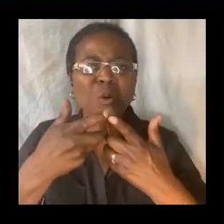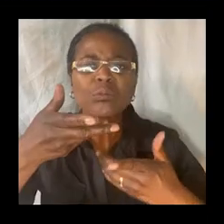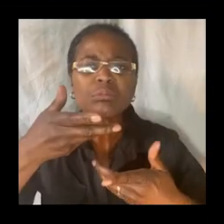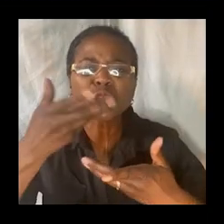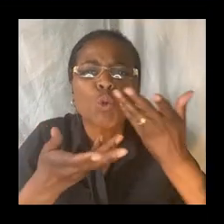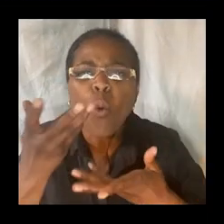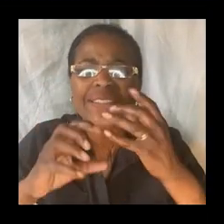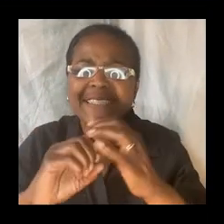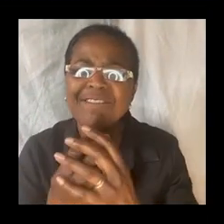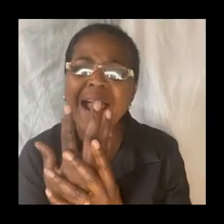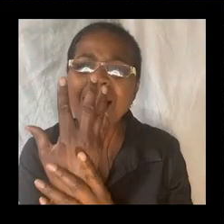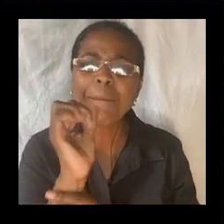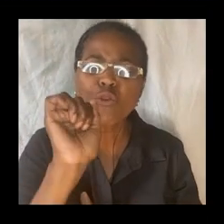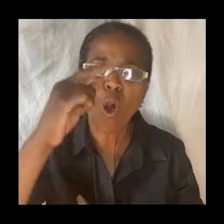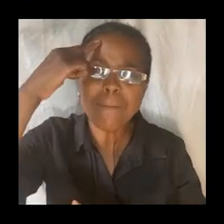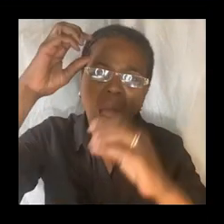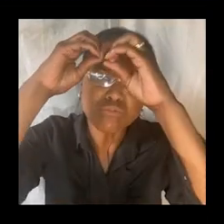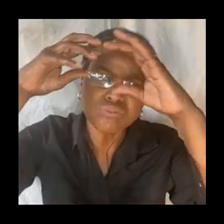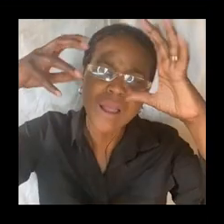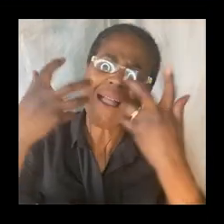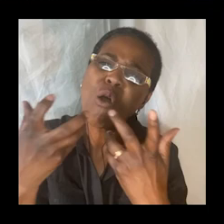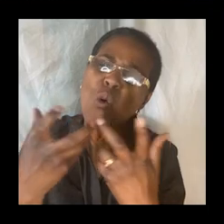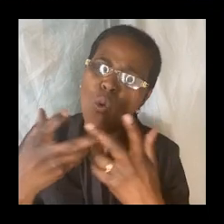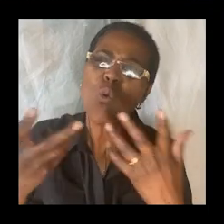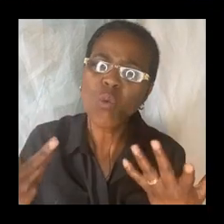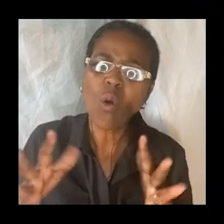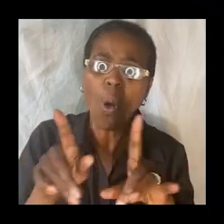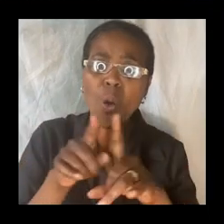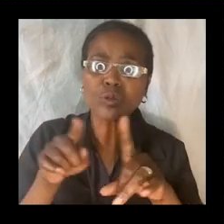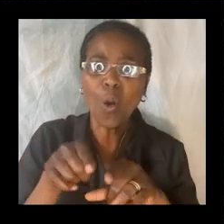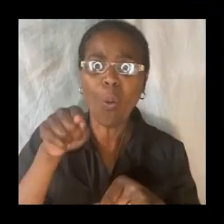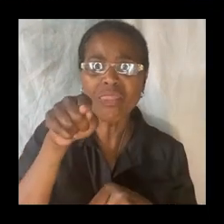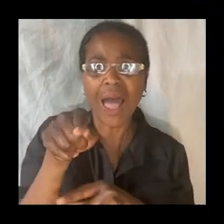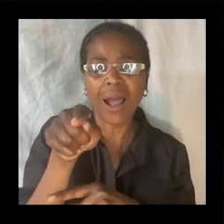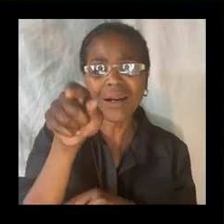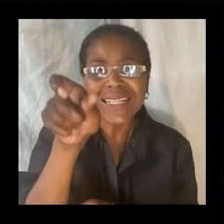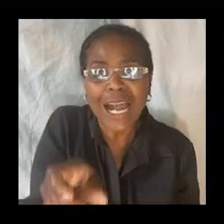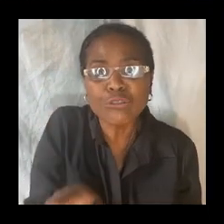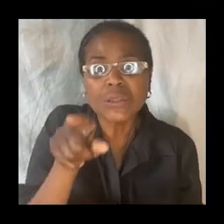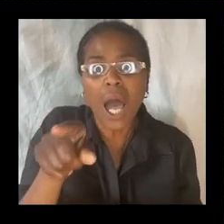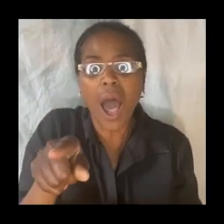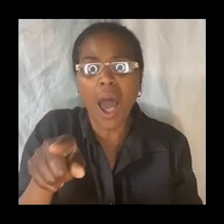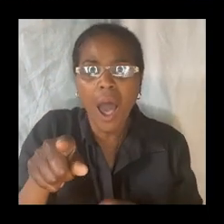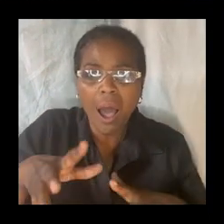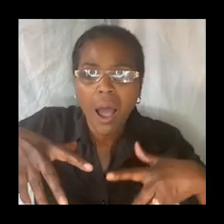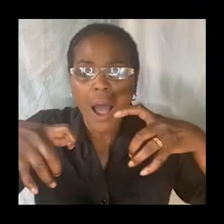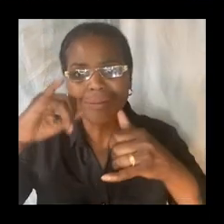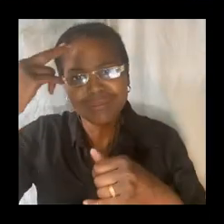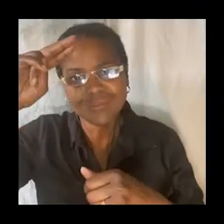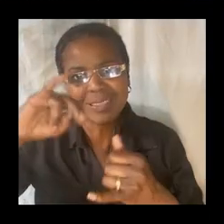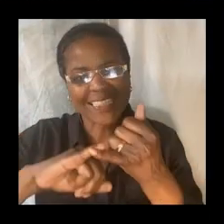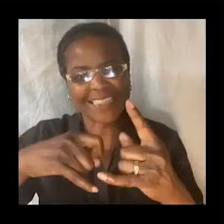developed in your mind, and in particular, this incredible character and being that is